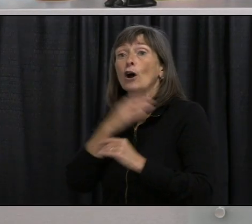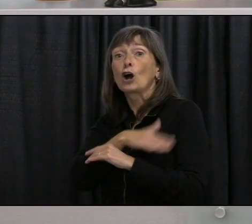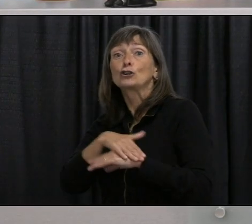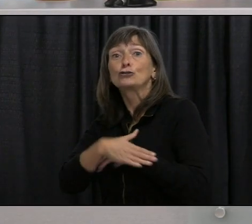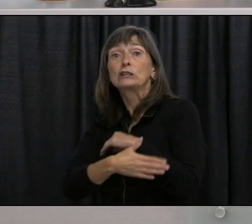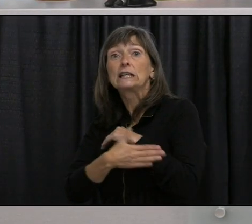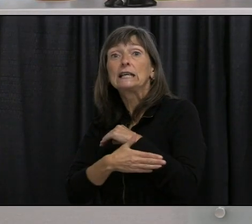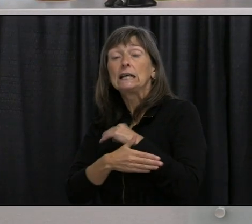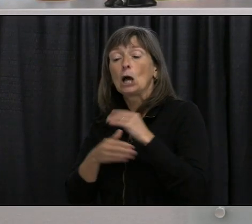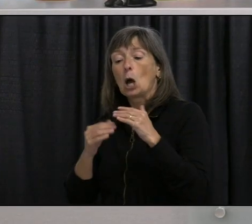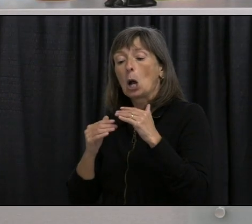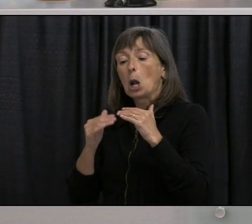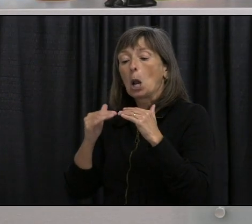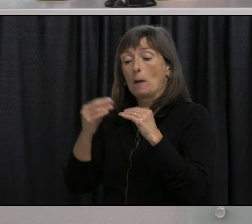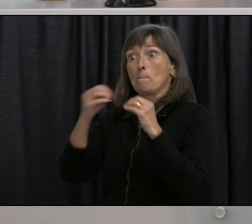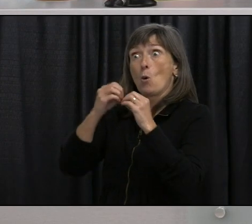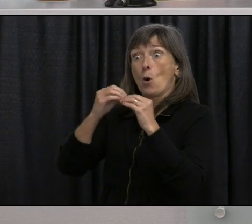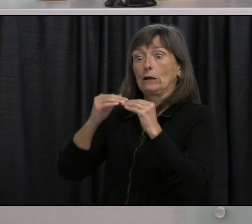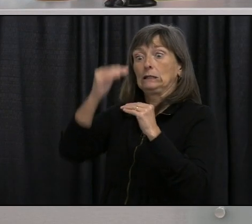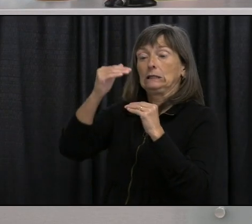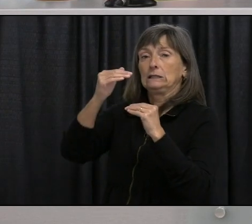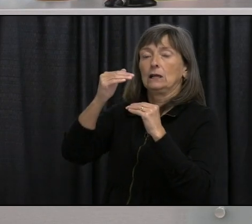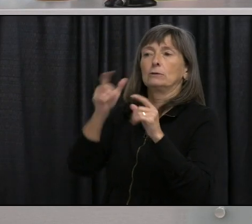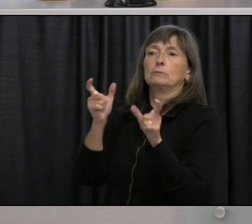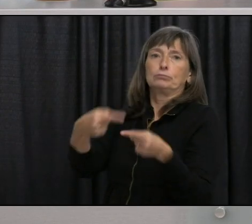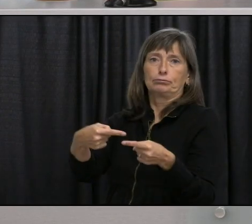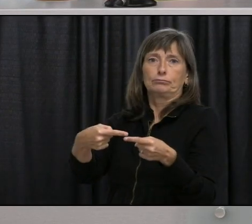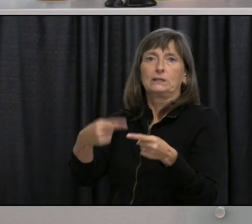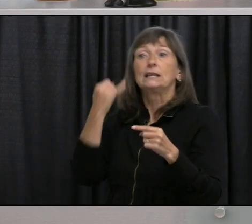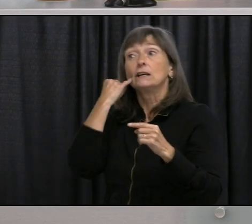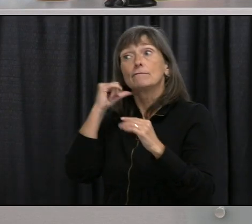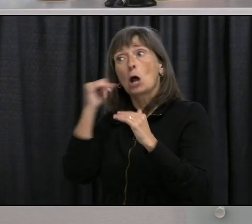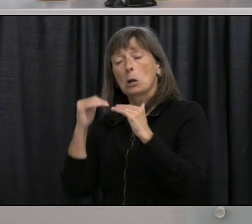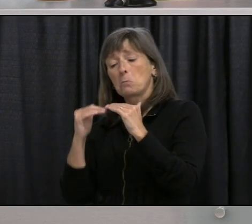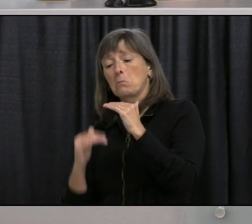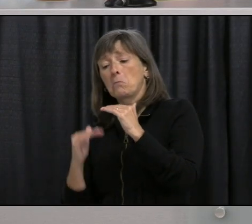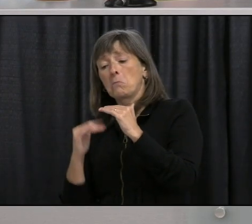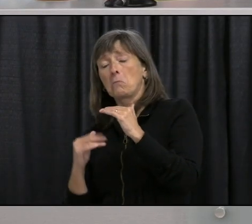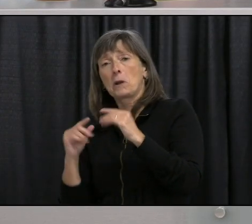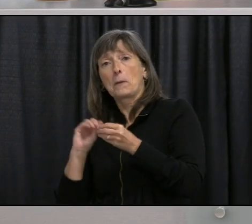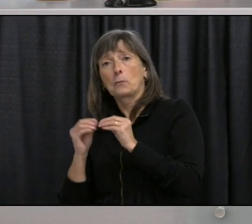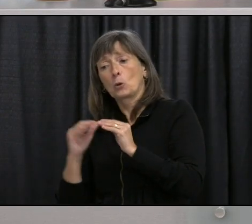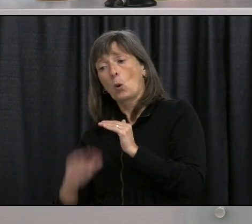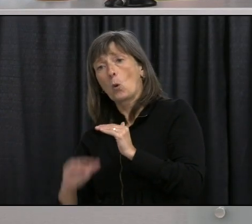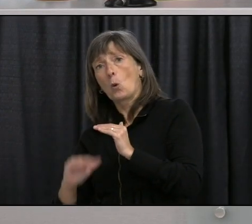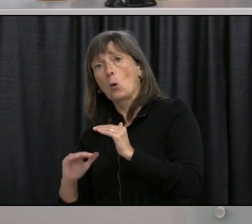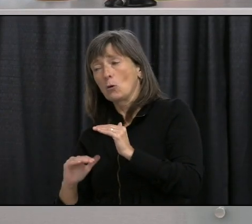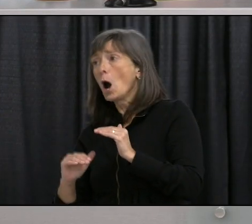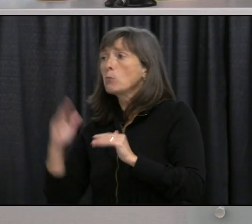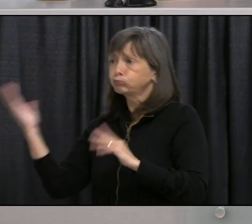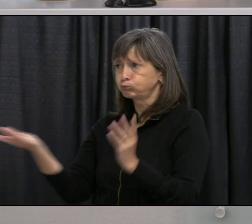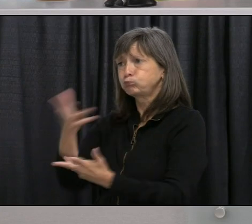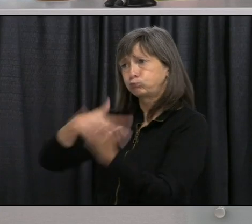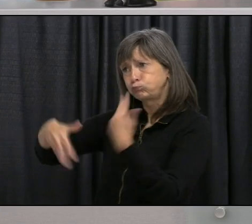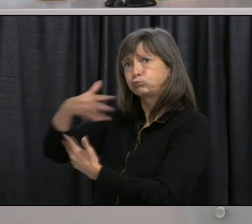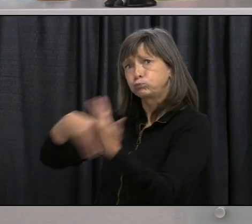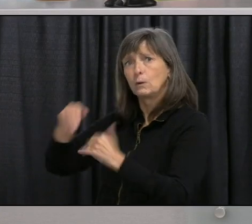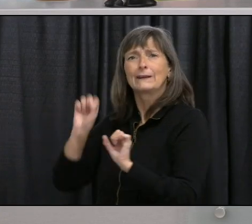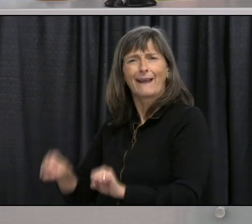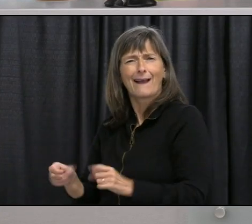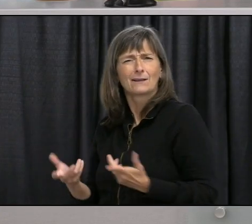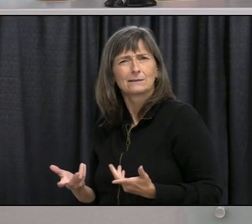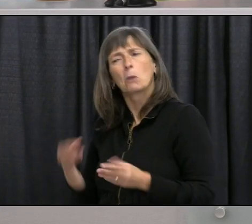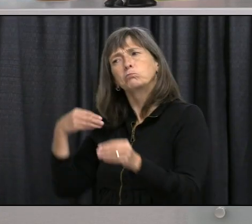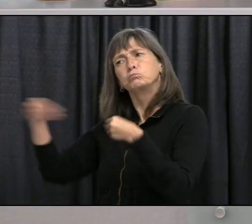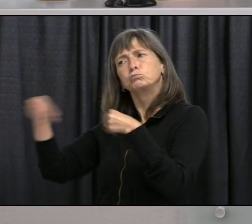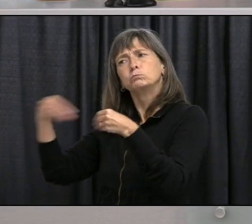quarantine measures are in place. Goes below that, quarantine is relaxed. Some also have required testing, for example. Why don't we have a more